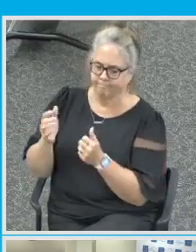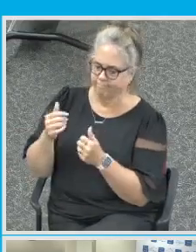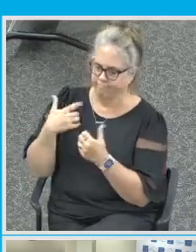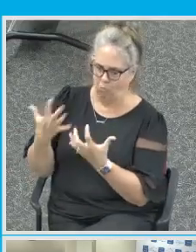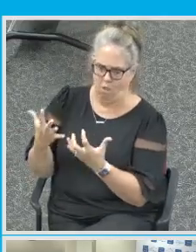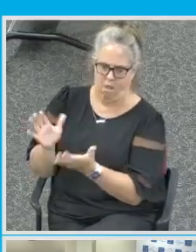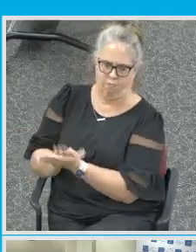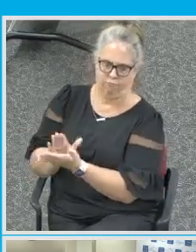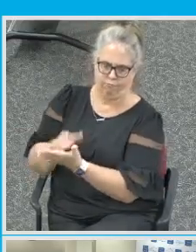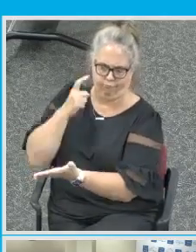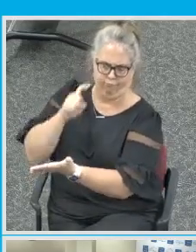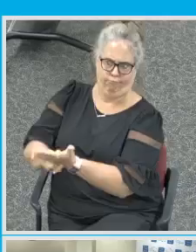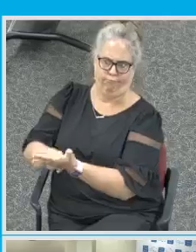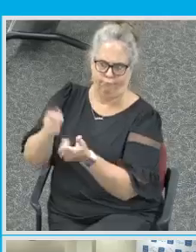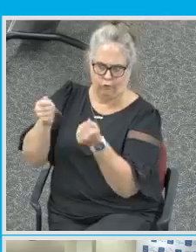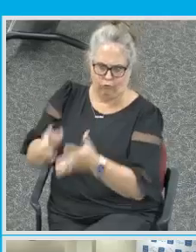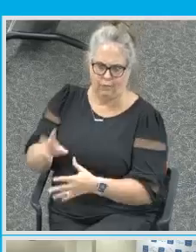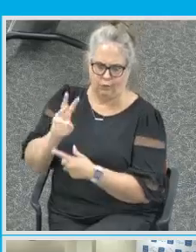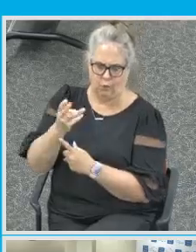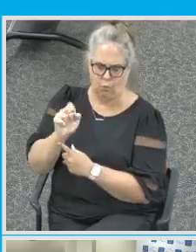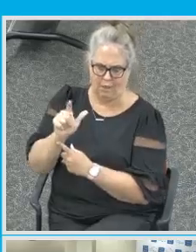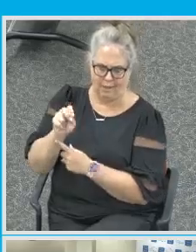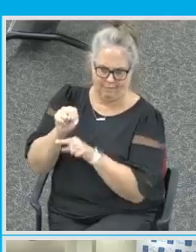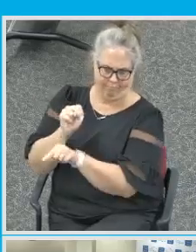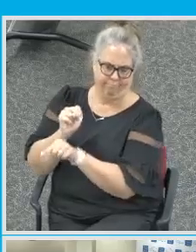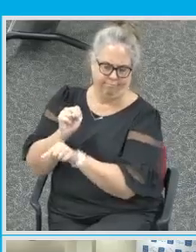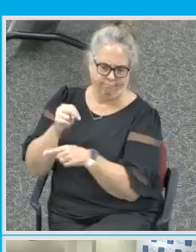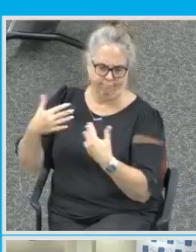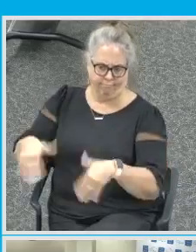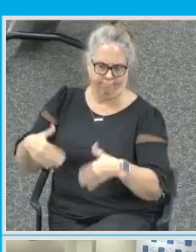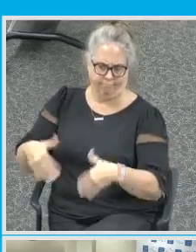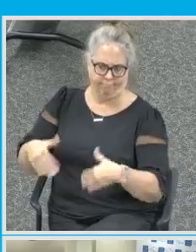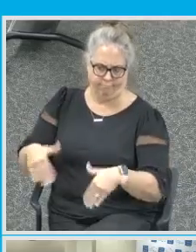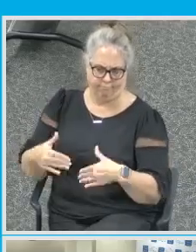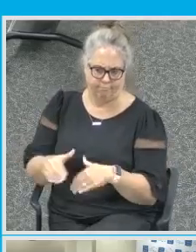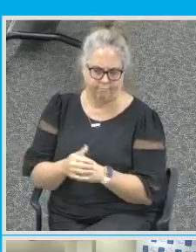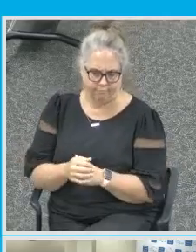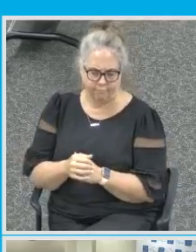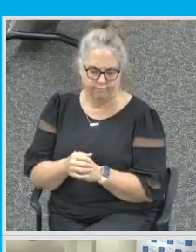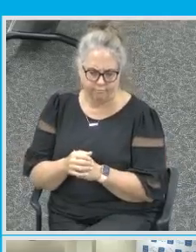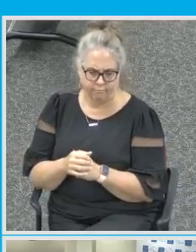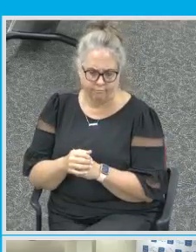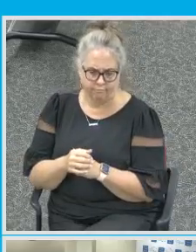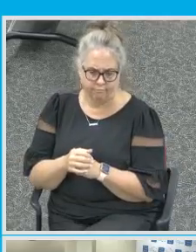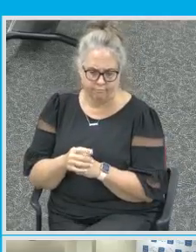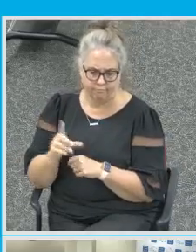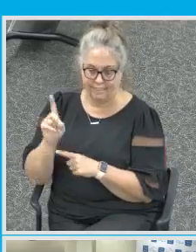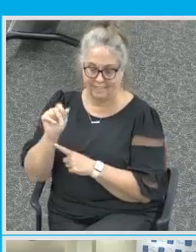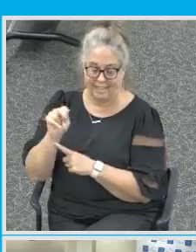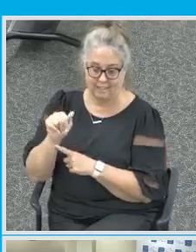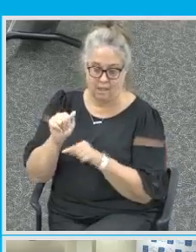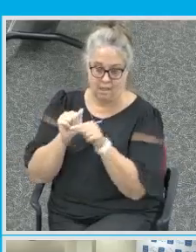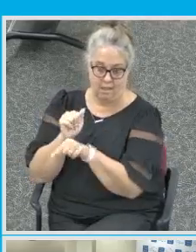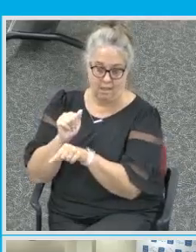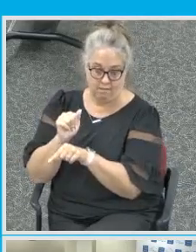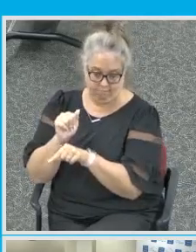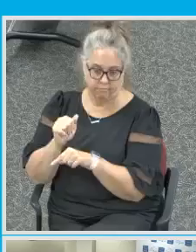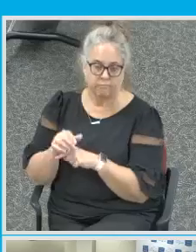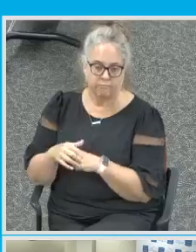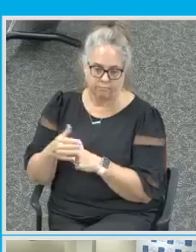data for the city coming from the county. I think that at